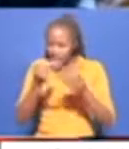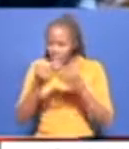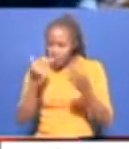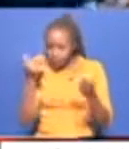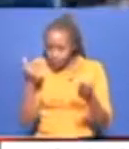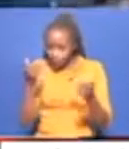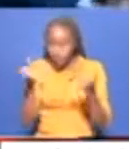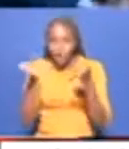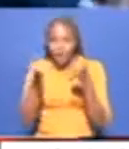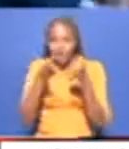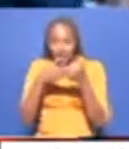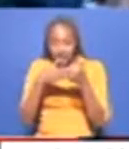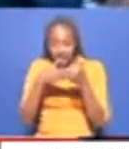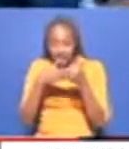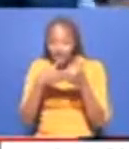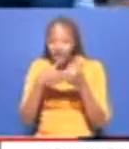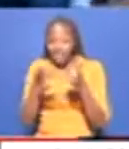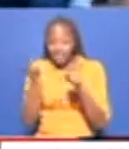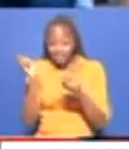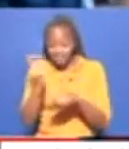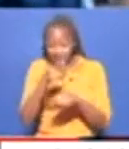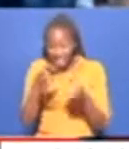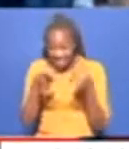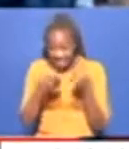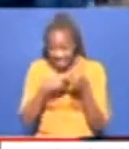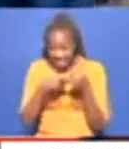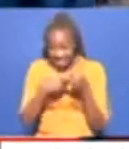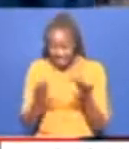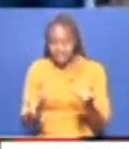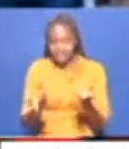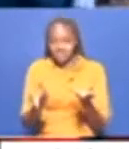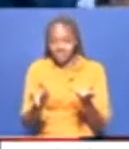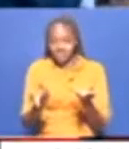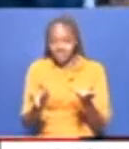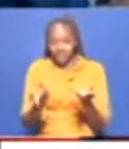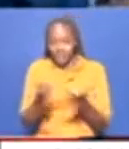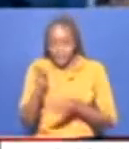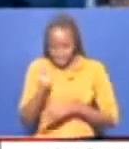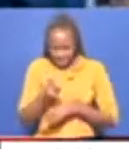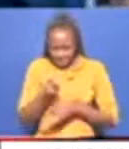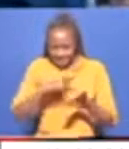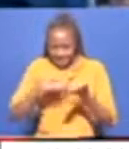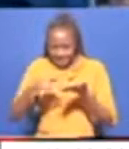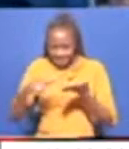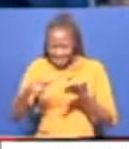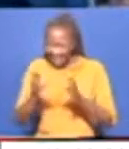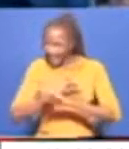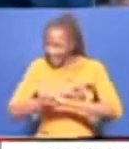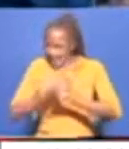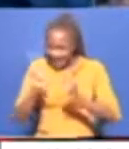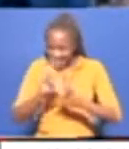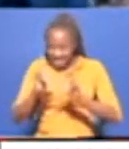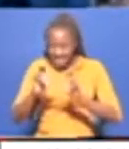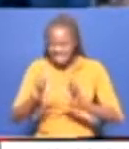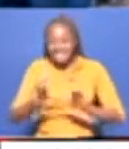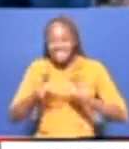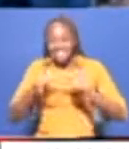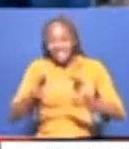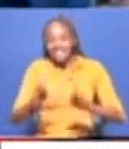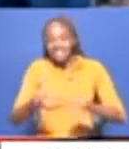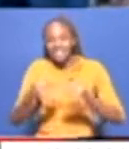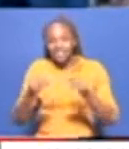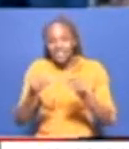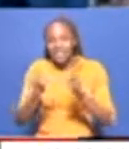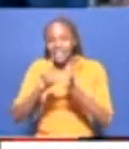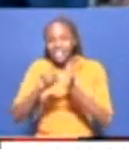June. By 9th of June, the register must be ready, must be certified by the Commission, shall be gazetted